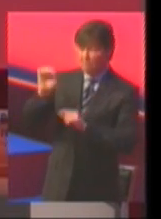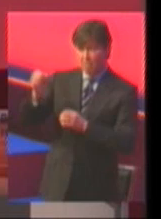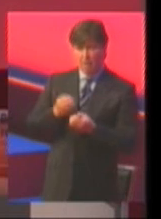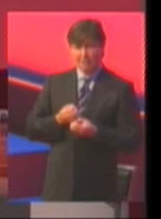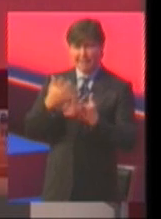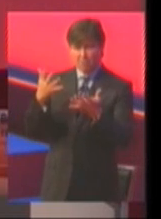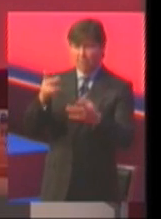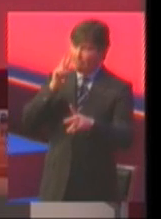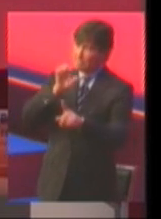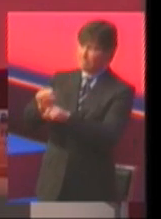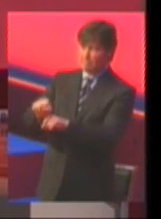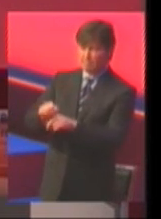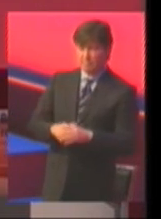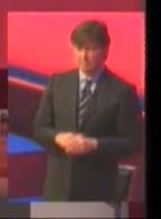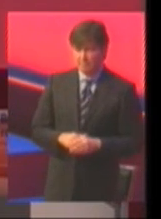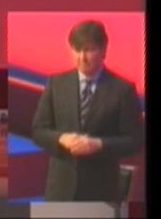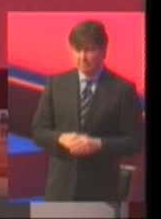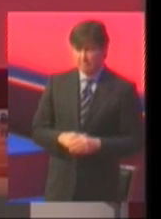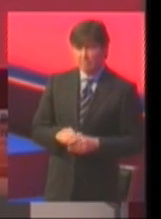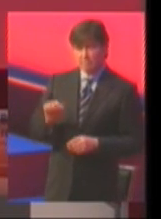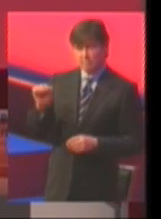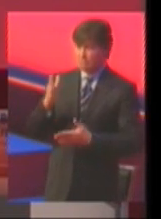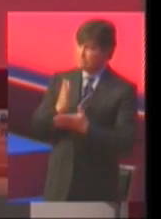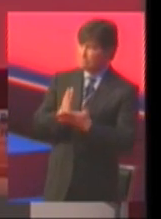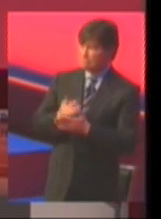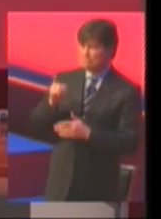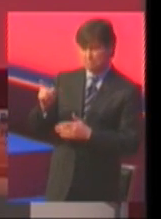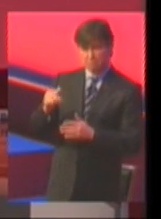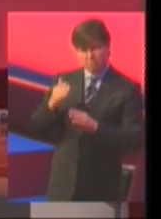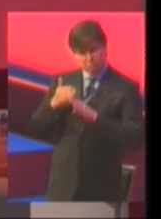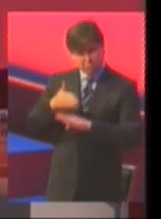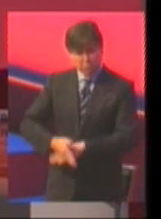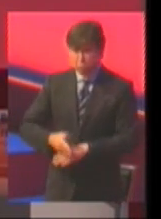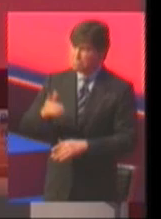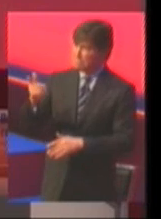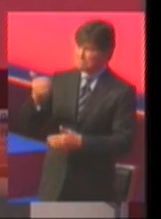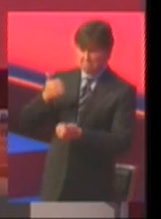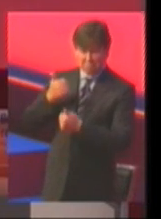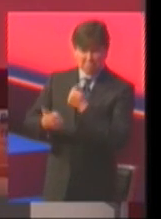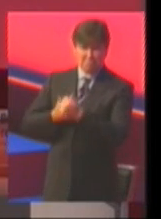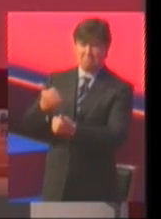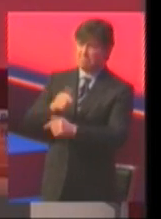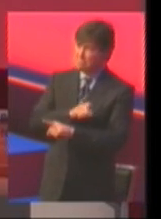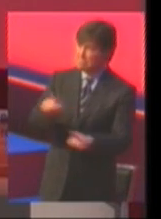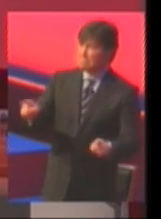sacrifice. They do us proud, and Conference, they deserve all our thanks.